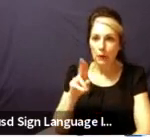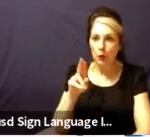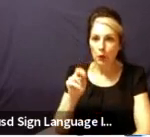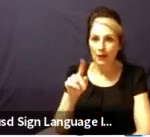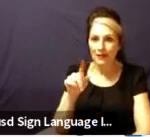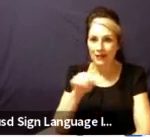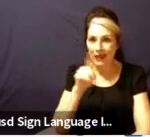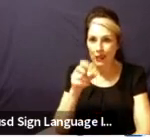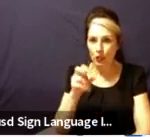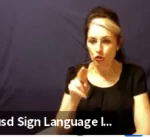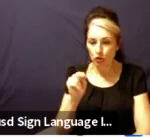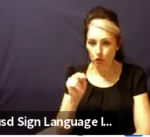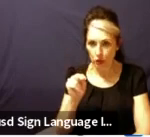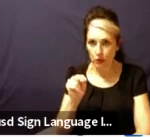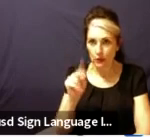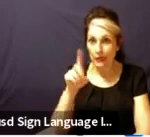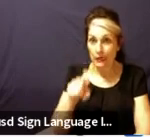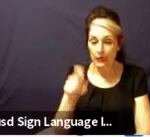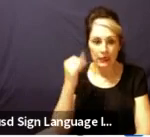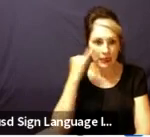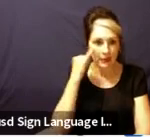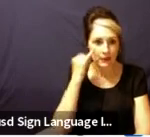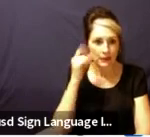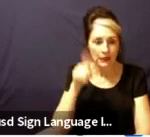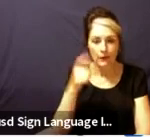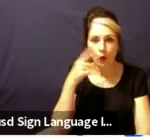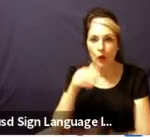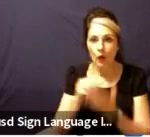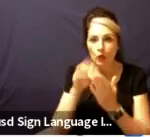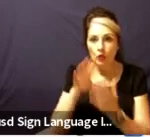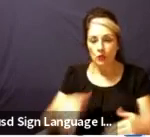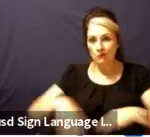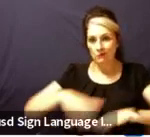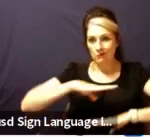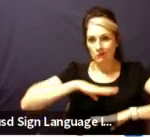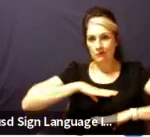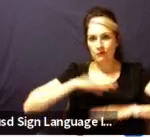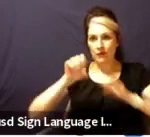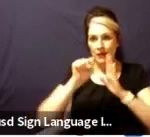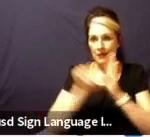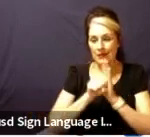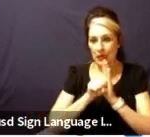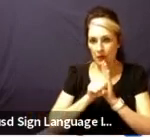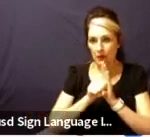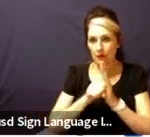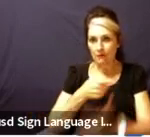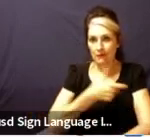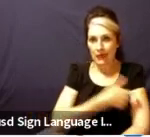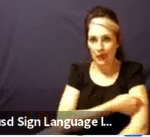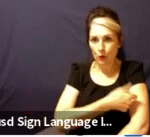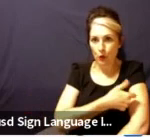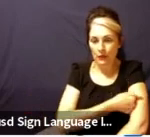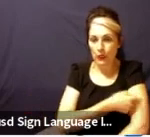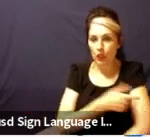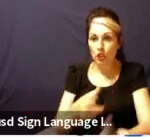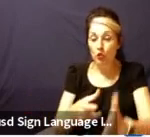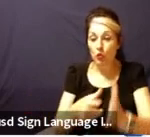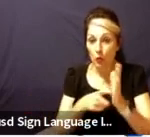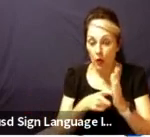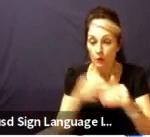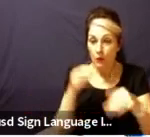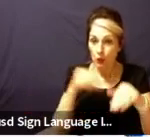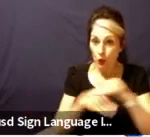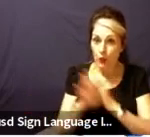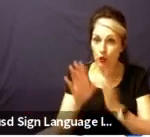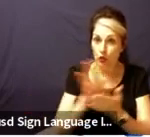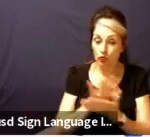needed in order for the student to meet the state immunization requirements to enter into